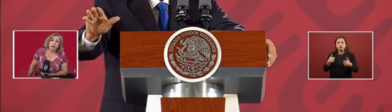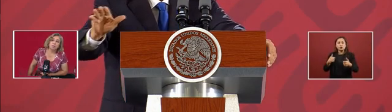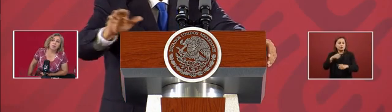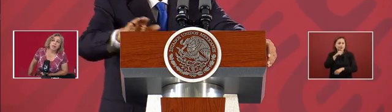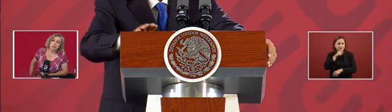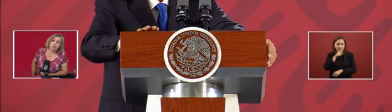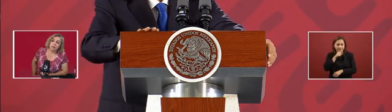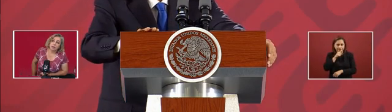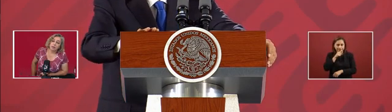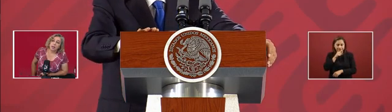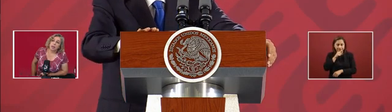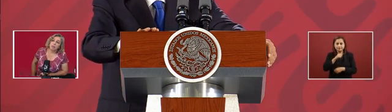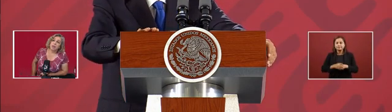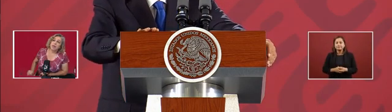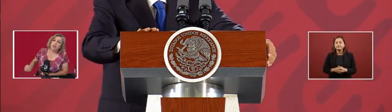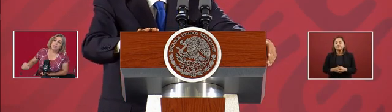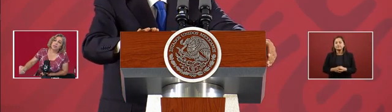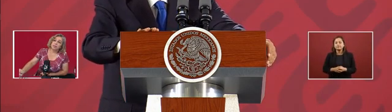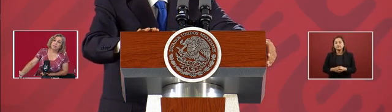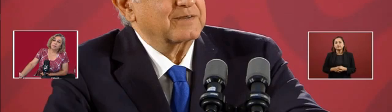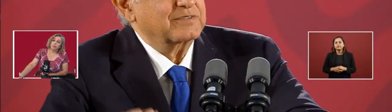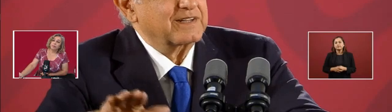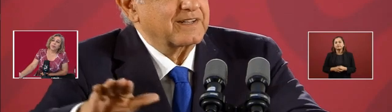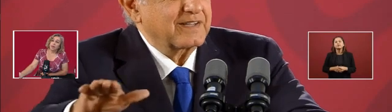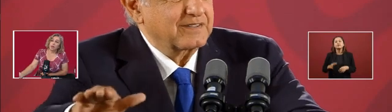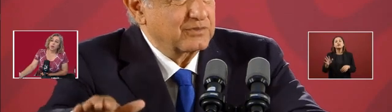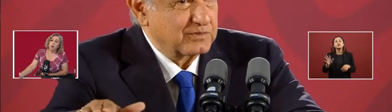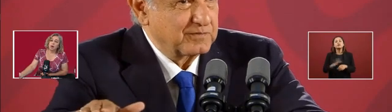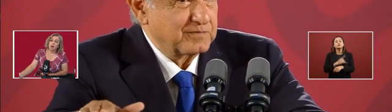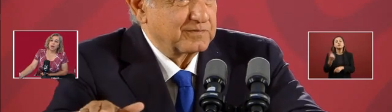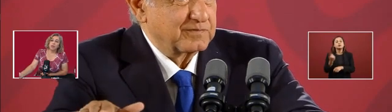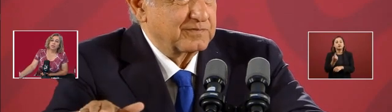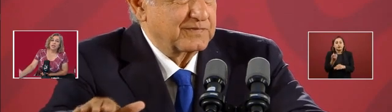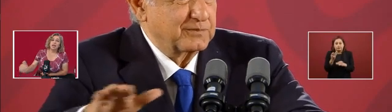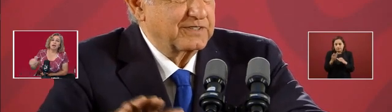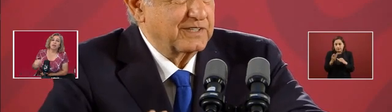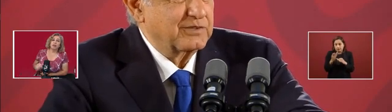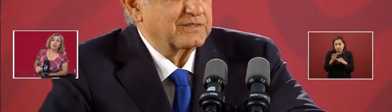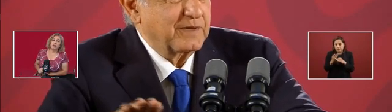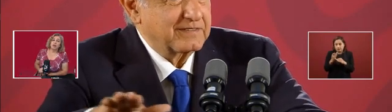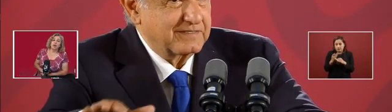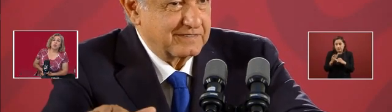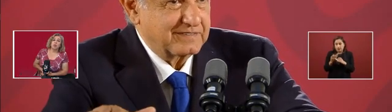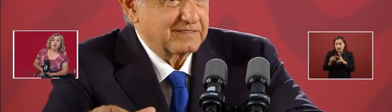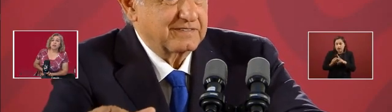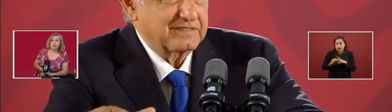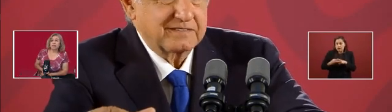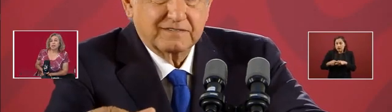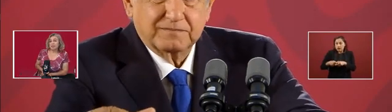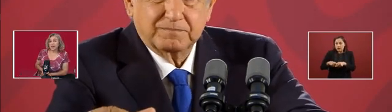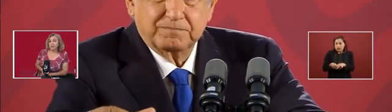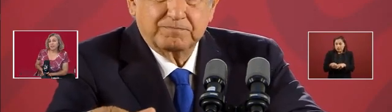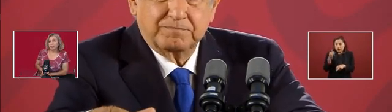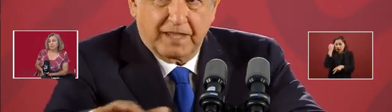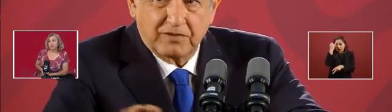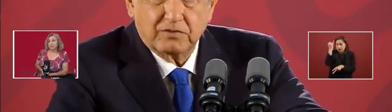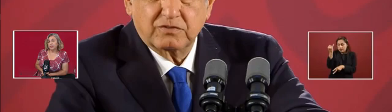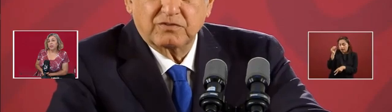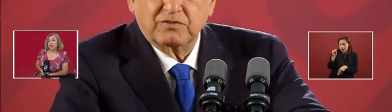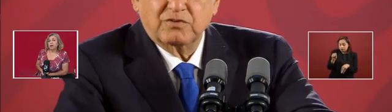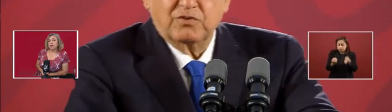We all are suffering these problems. Yes, we are also trying